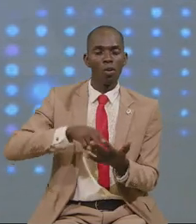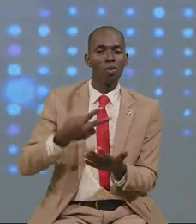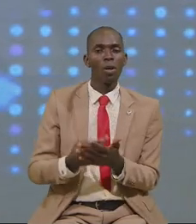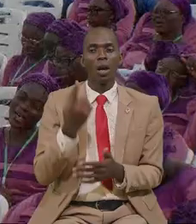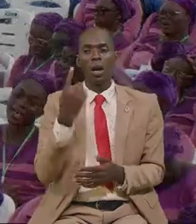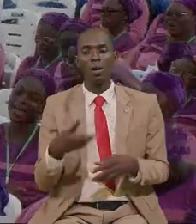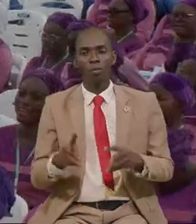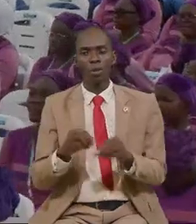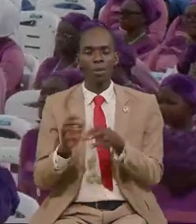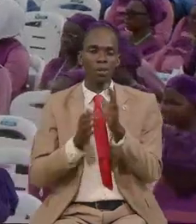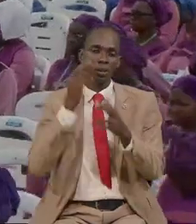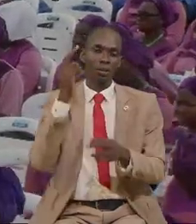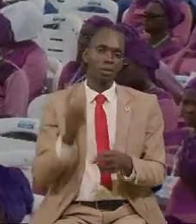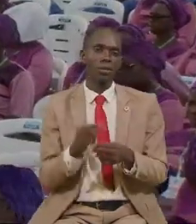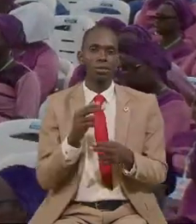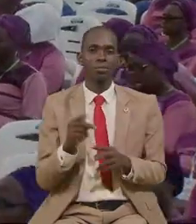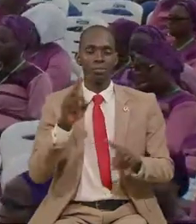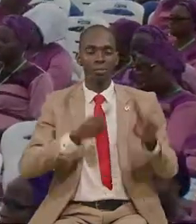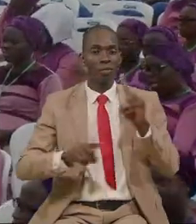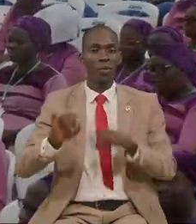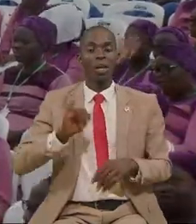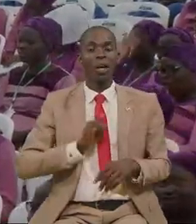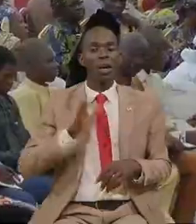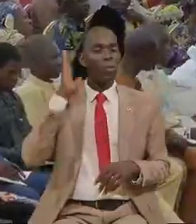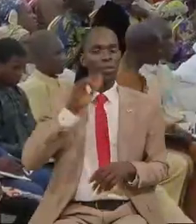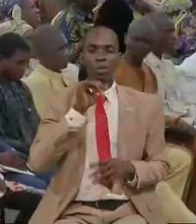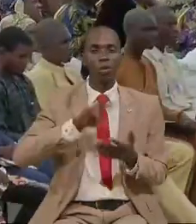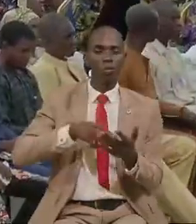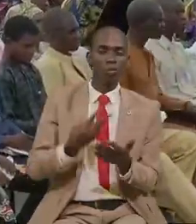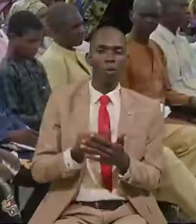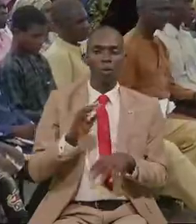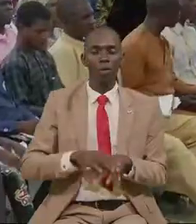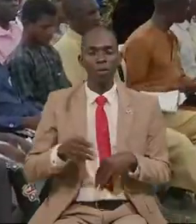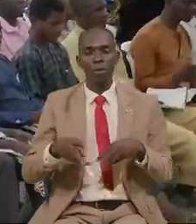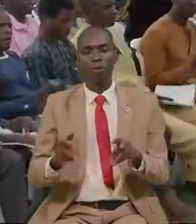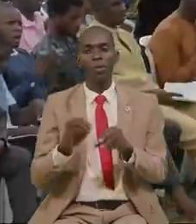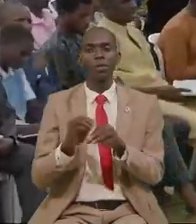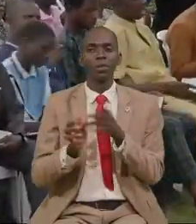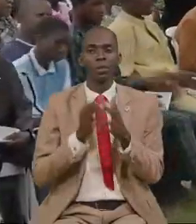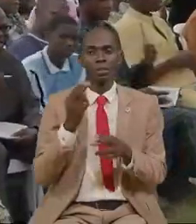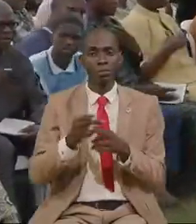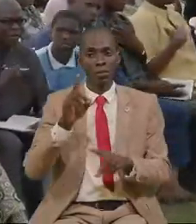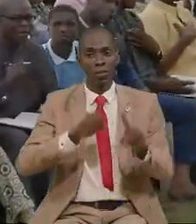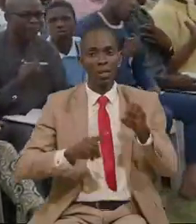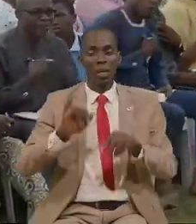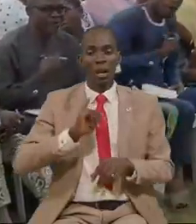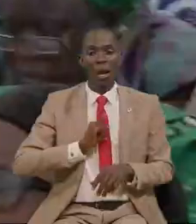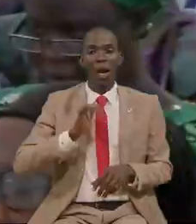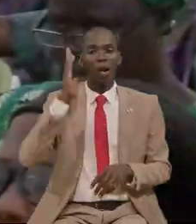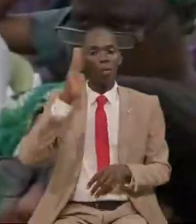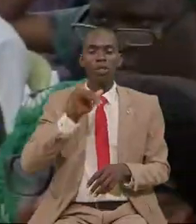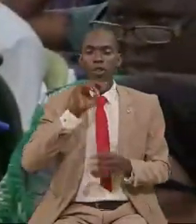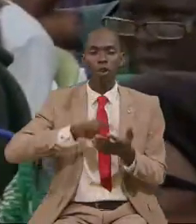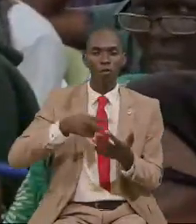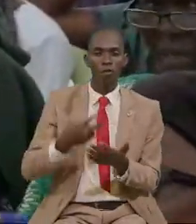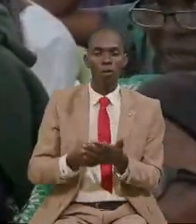wayside. I will not fall by the wayside. I will not fall by the wayside. I